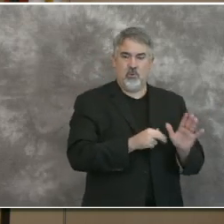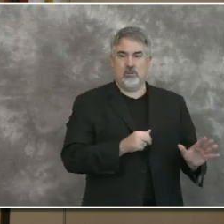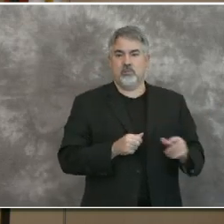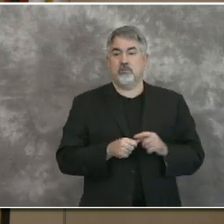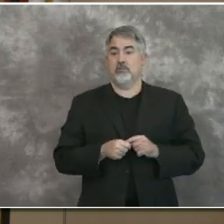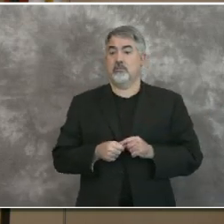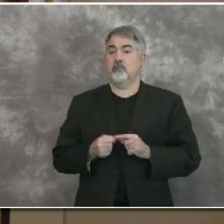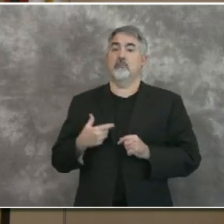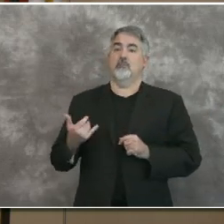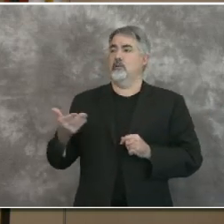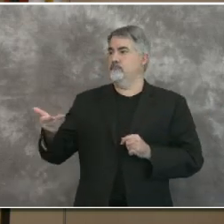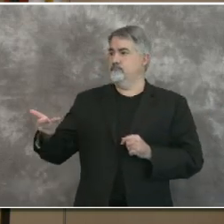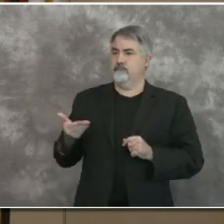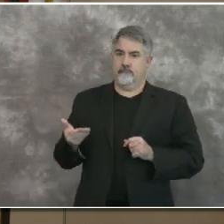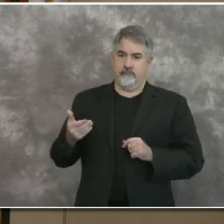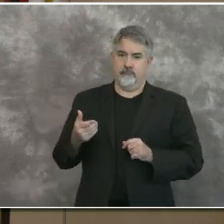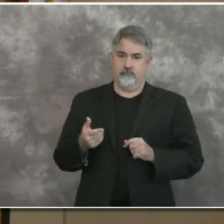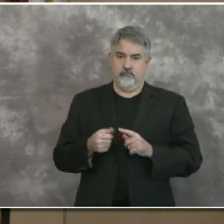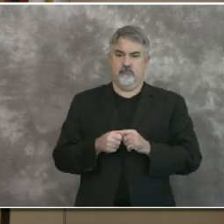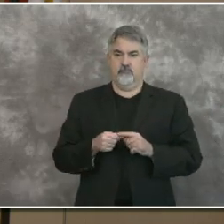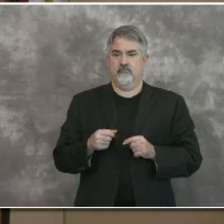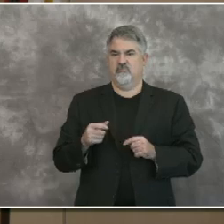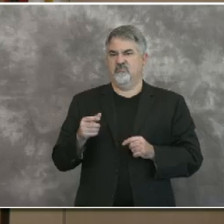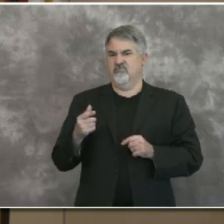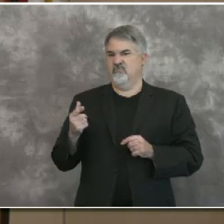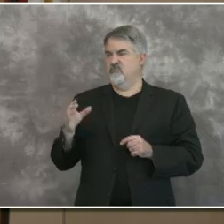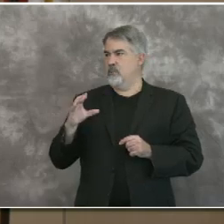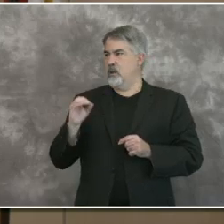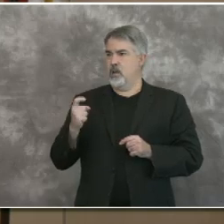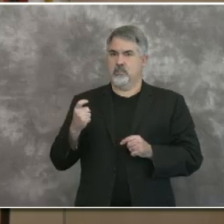welcome back to the podium Chairman Greg Cox.